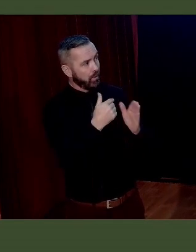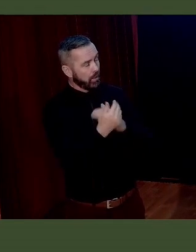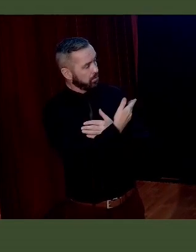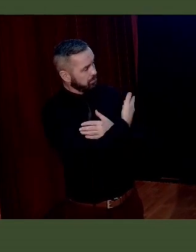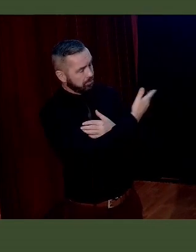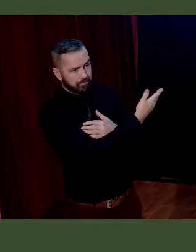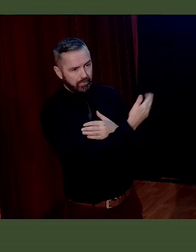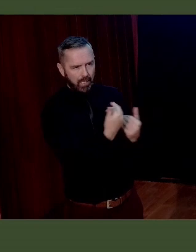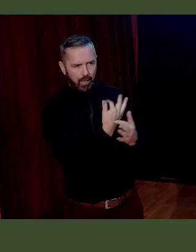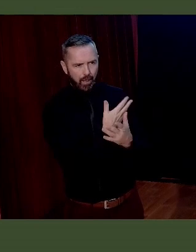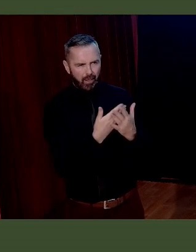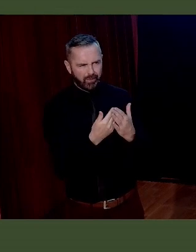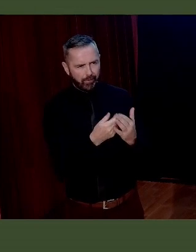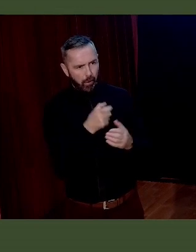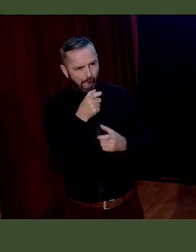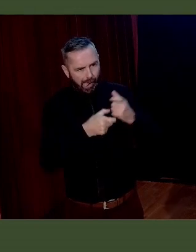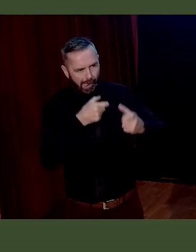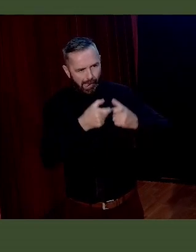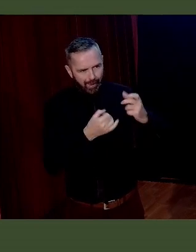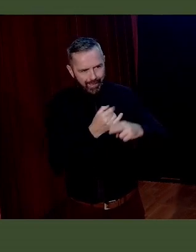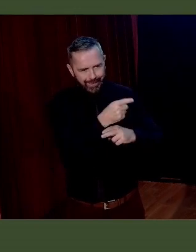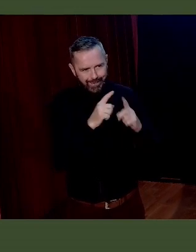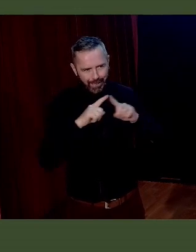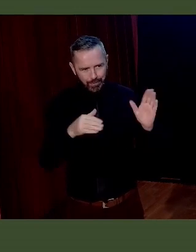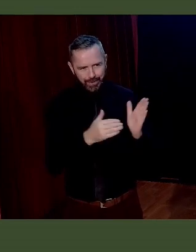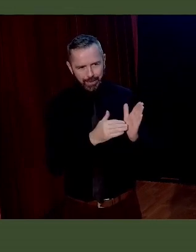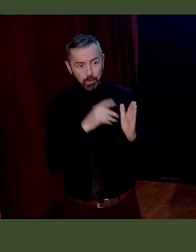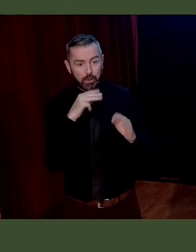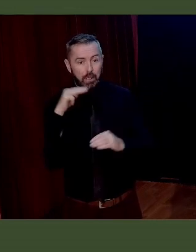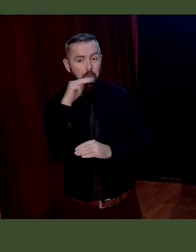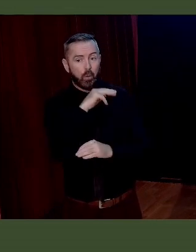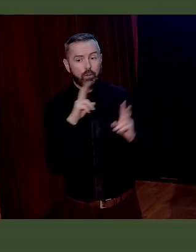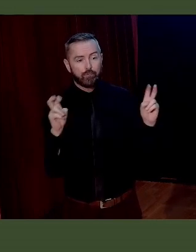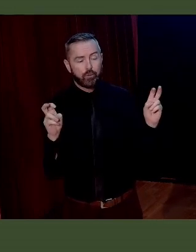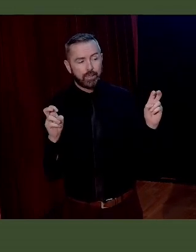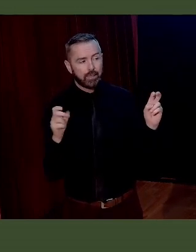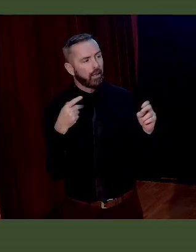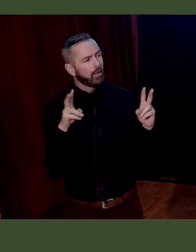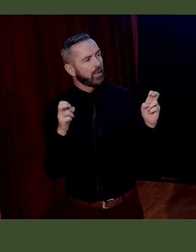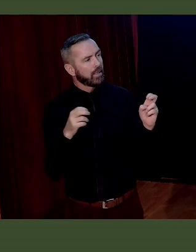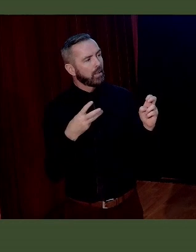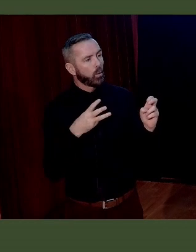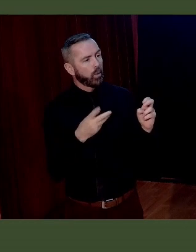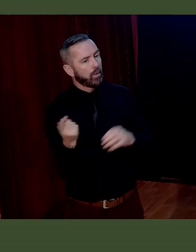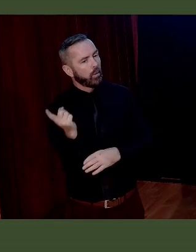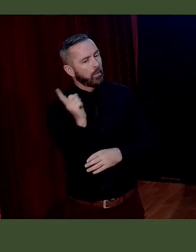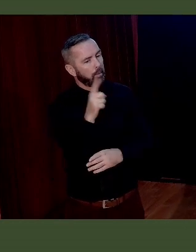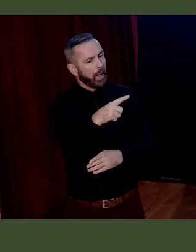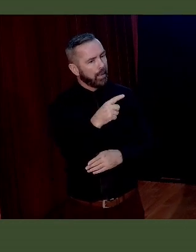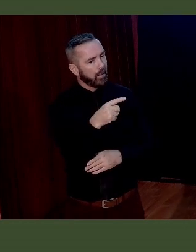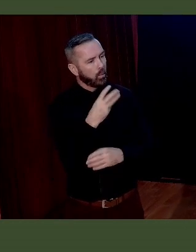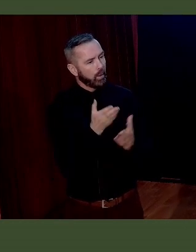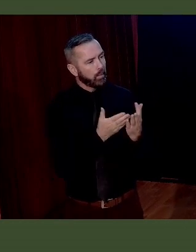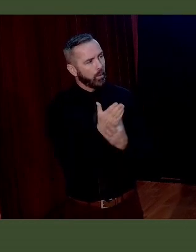is, there's a lot of flannel in there, but it does have an important phrase. And that phrase will come back as I